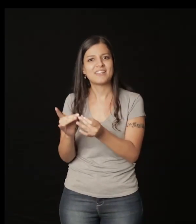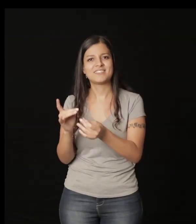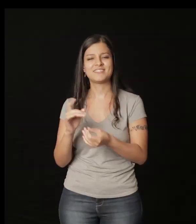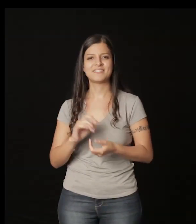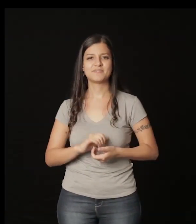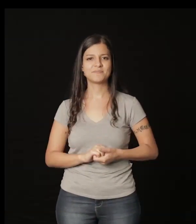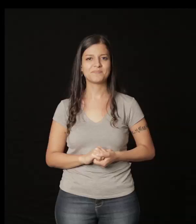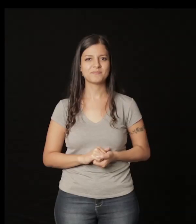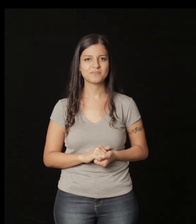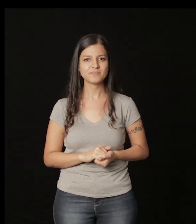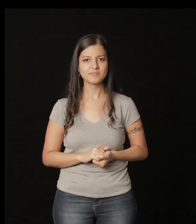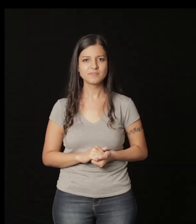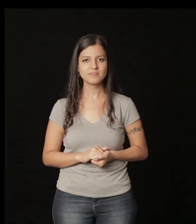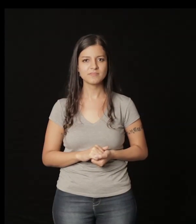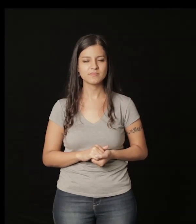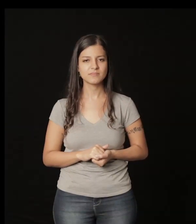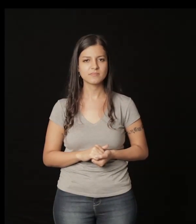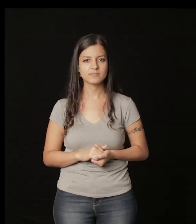light,